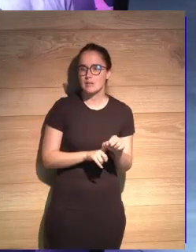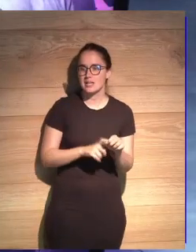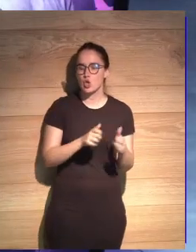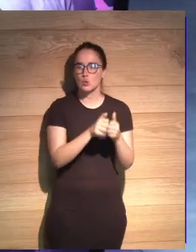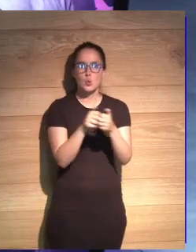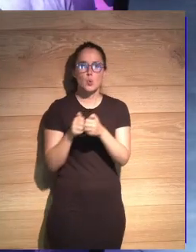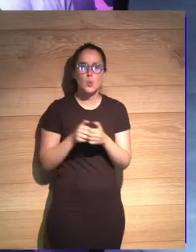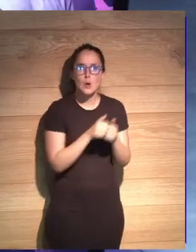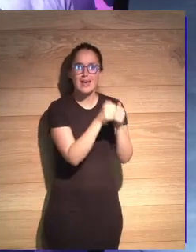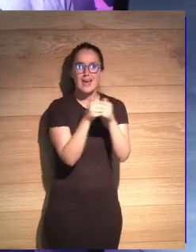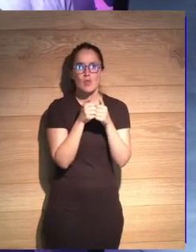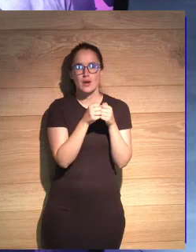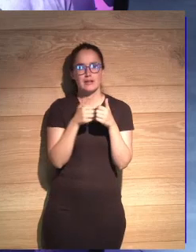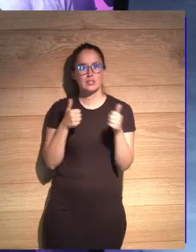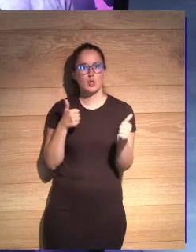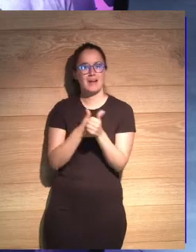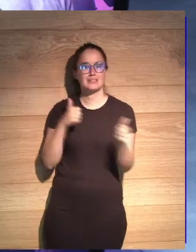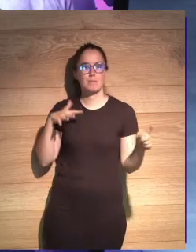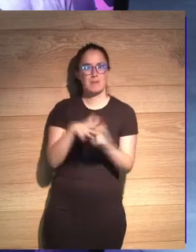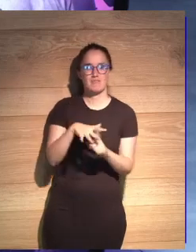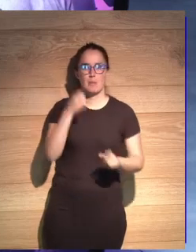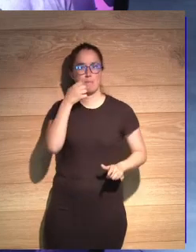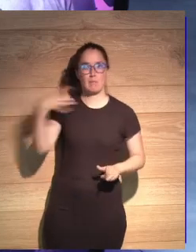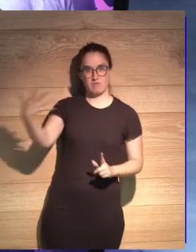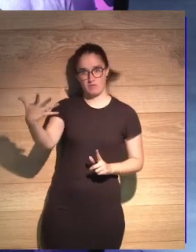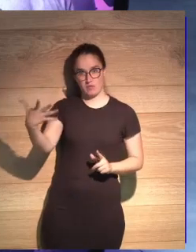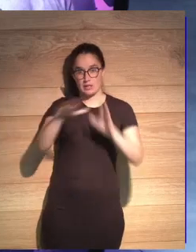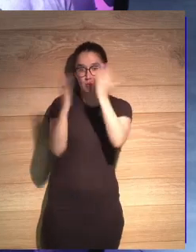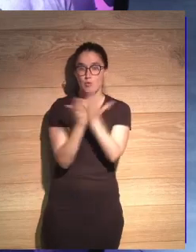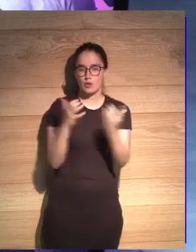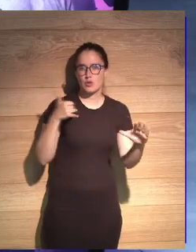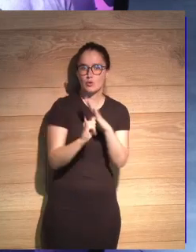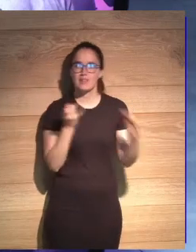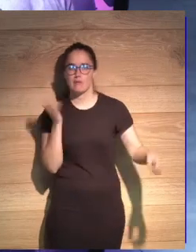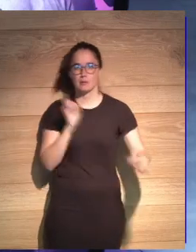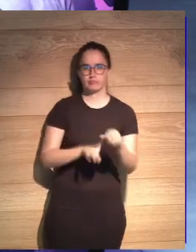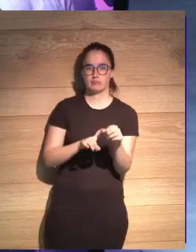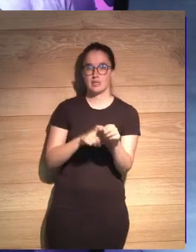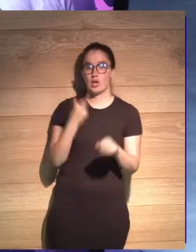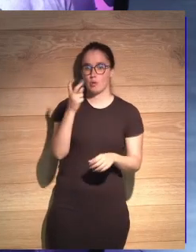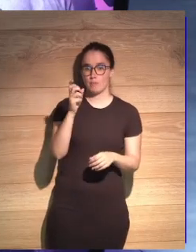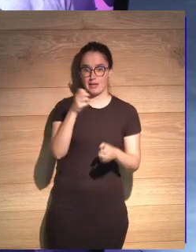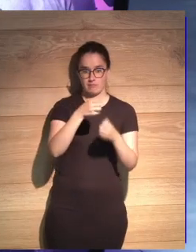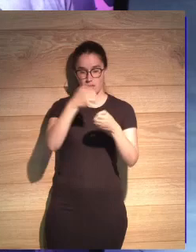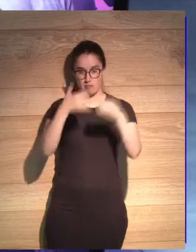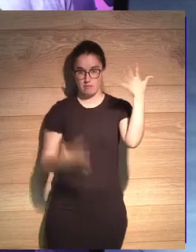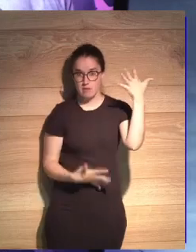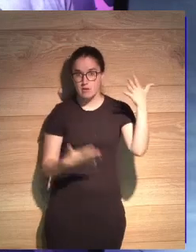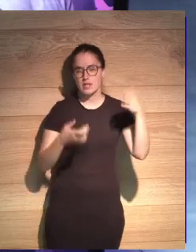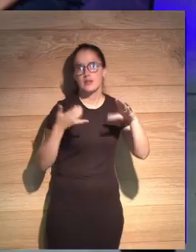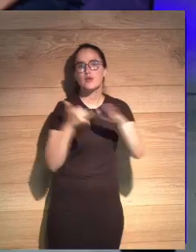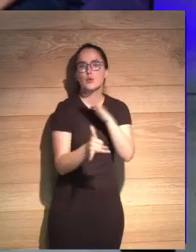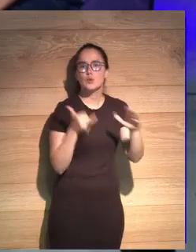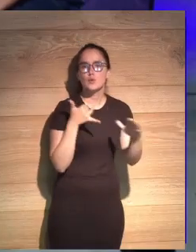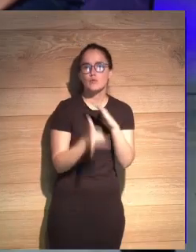is the involvement of players, of the leading players at world level on YouTube. On